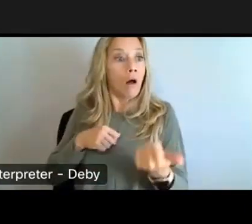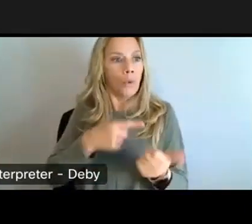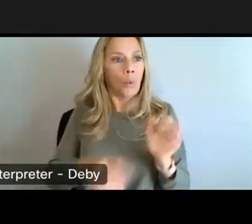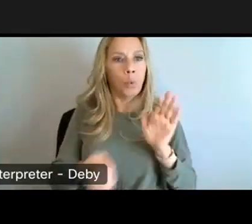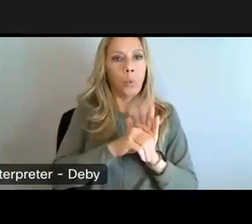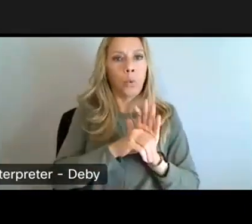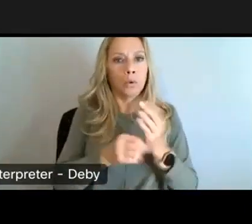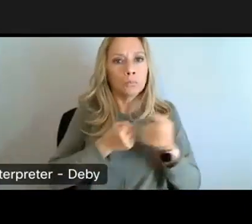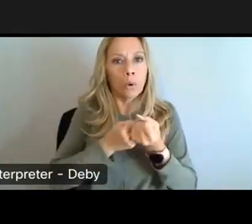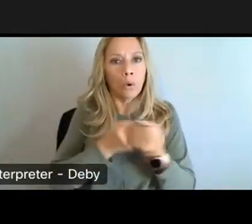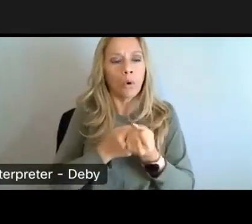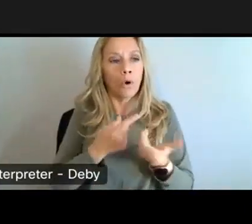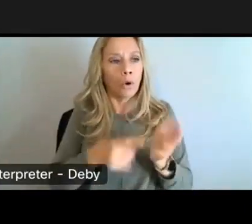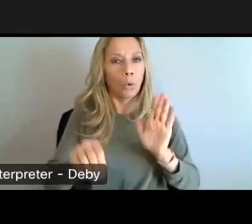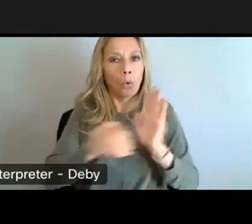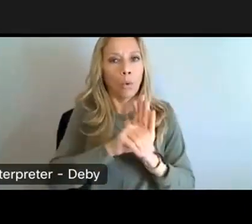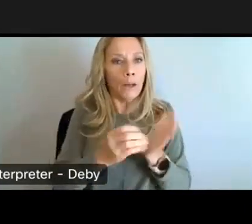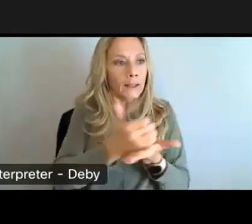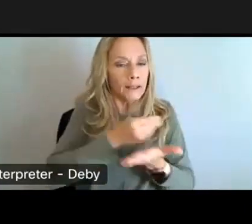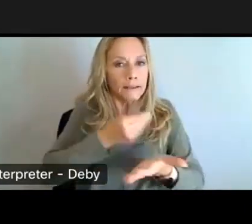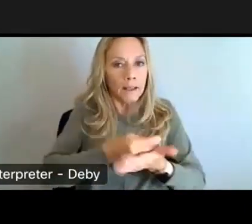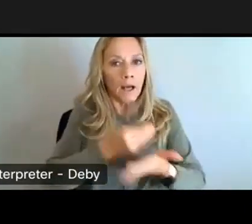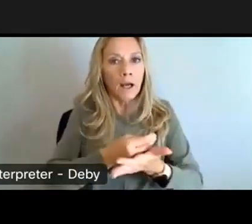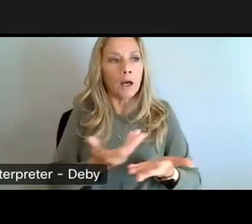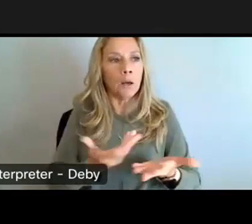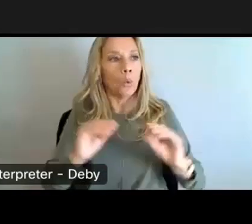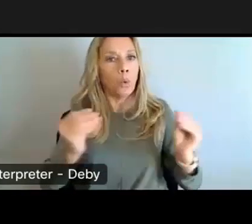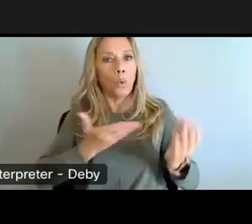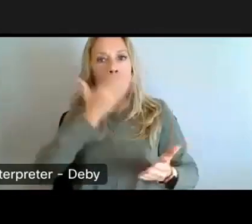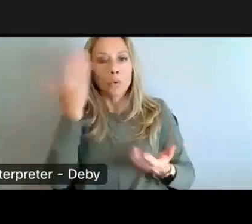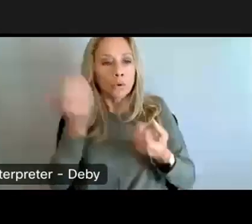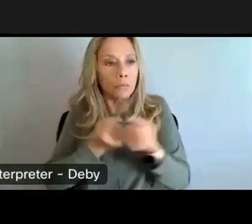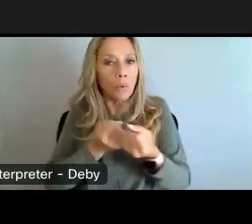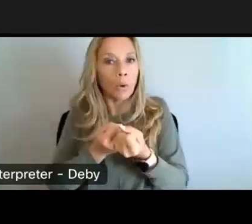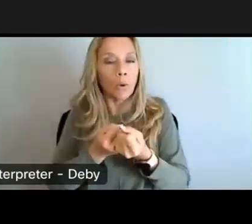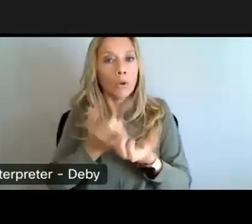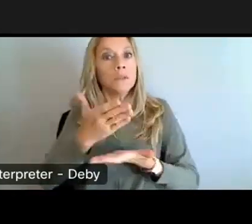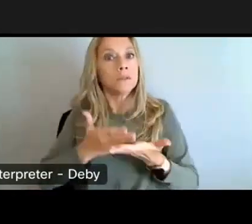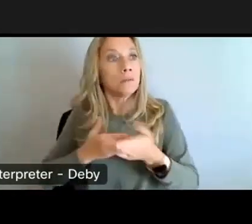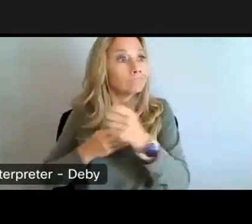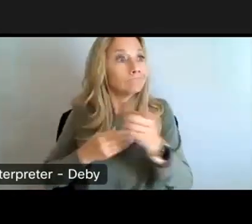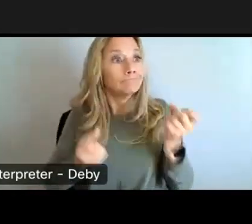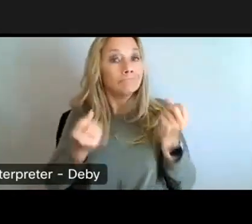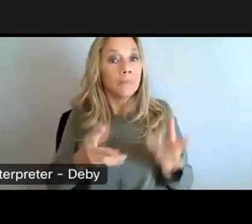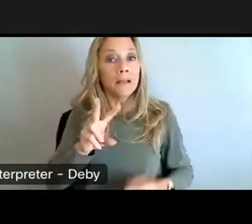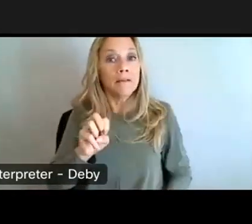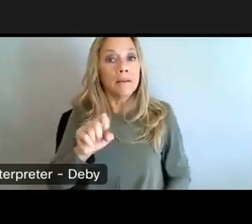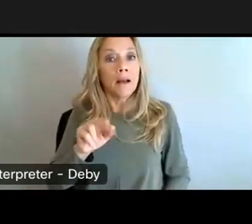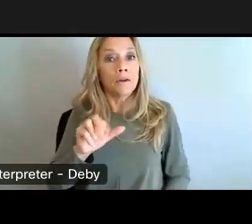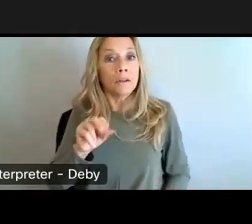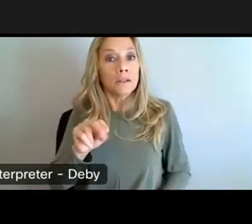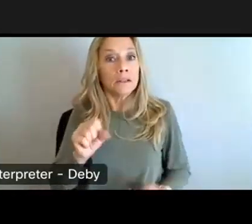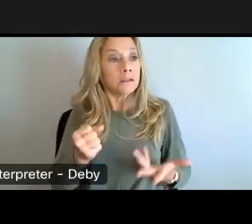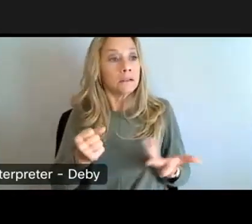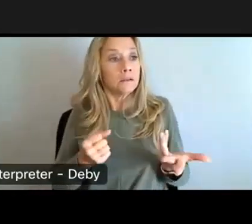no income, no way to take care of themselves. So they were completely dependent on the disabled veteran to